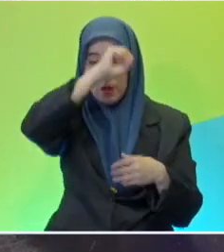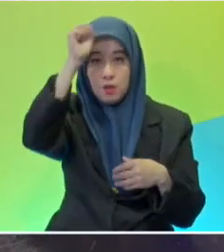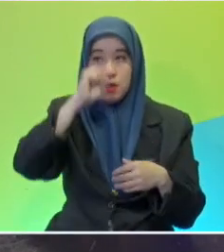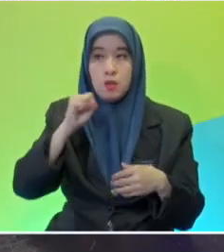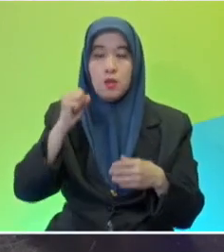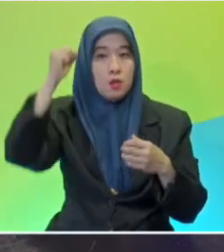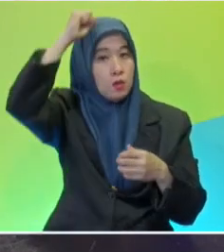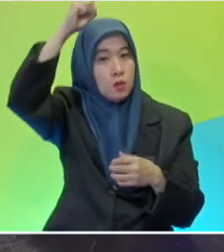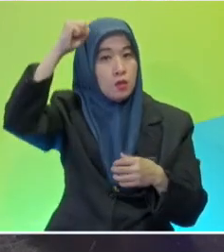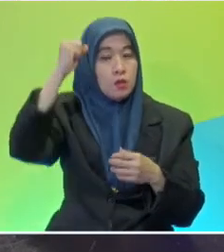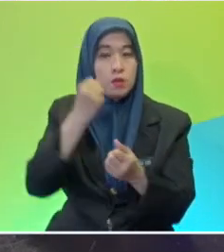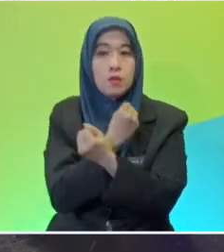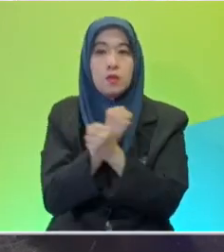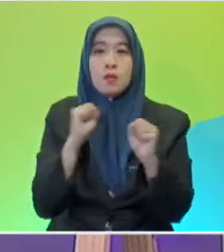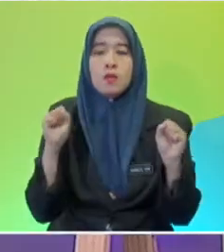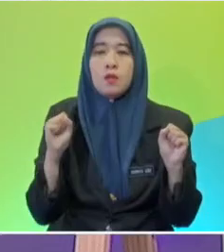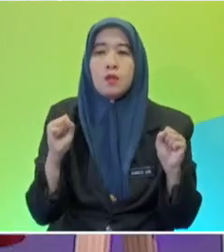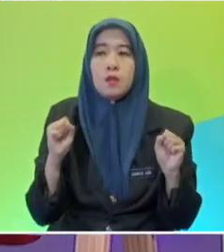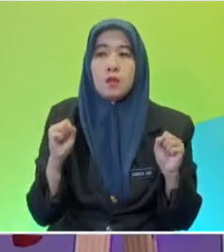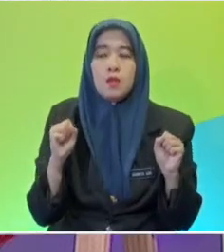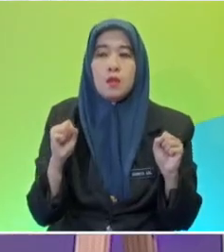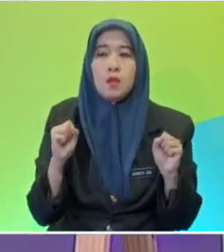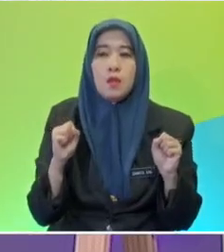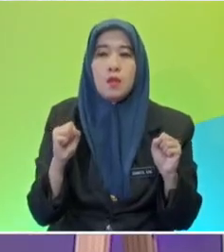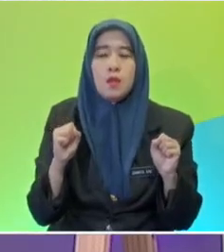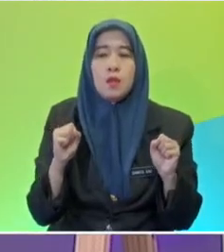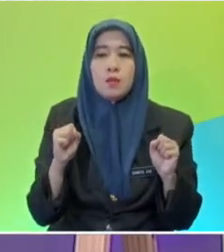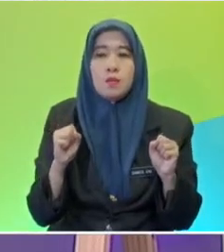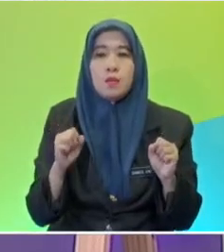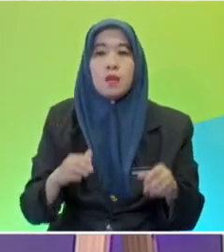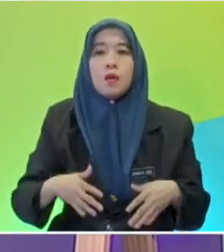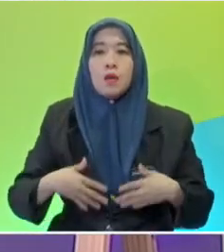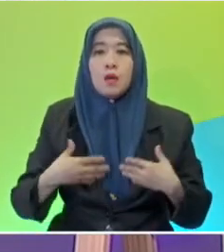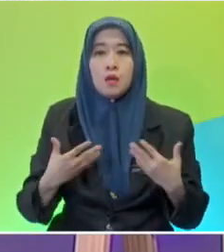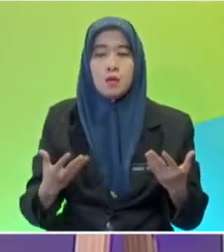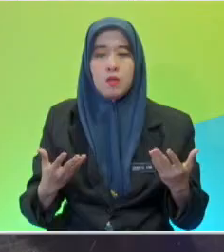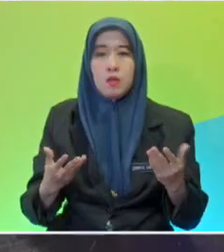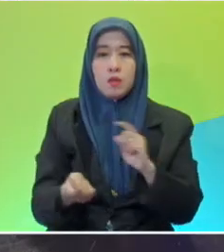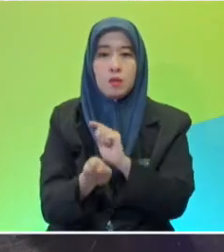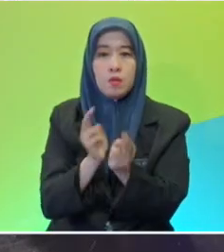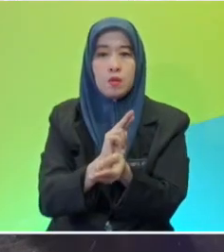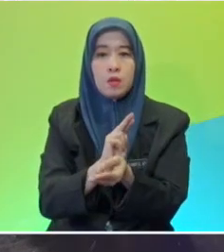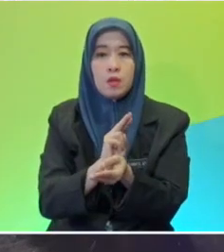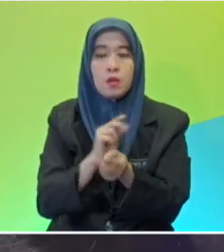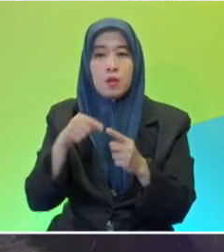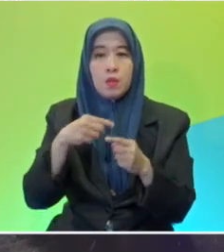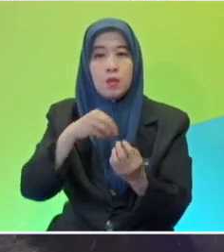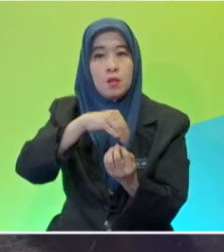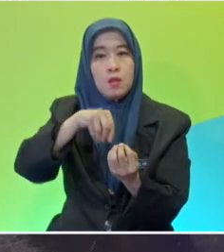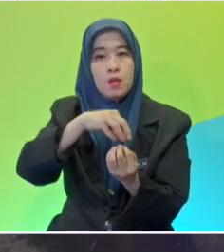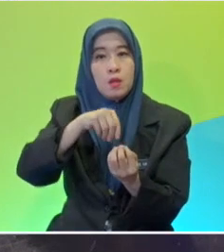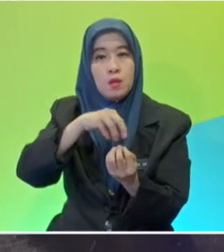so what are the changes you can see when the seedlings are growing? Okay. So there are a